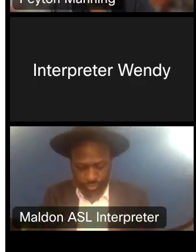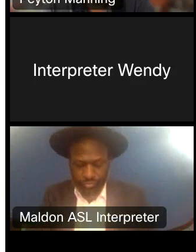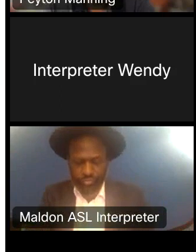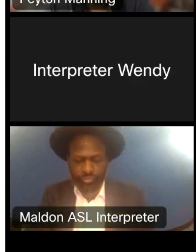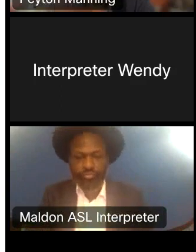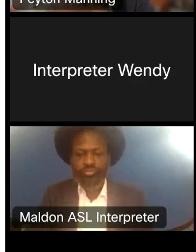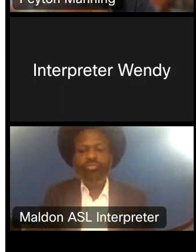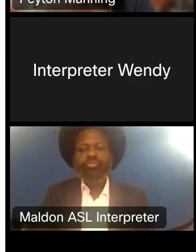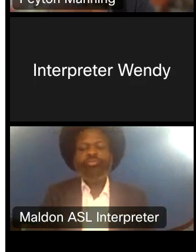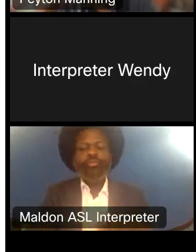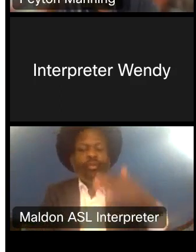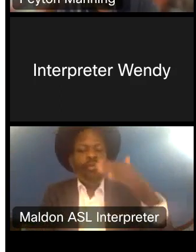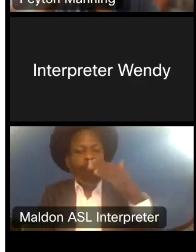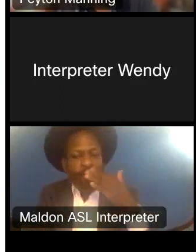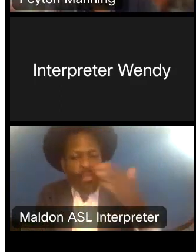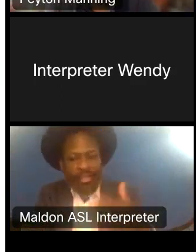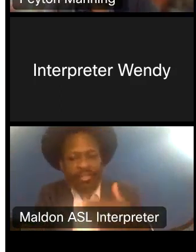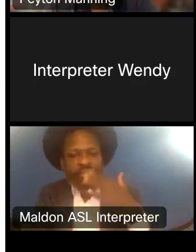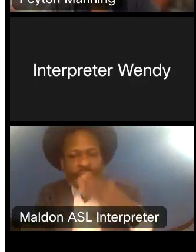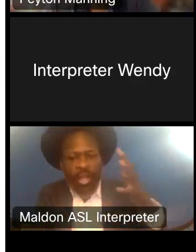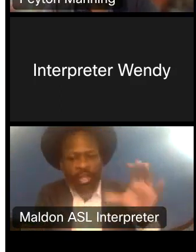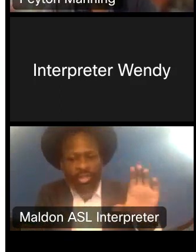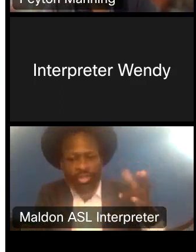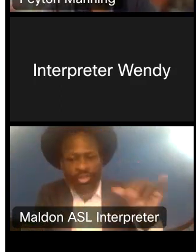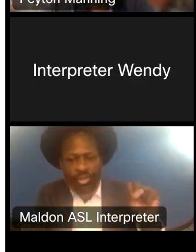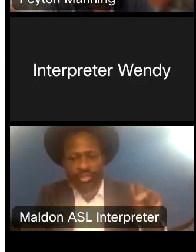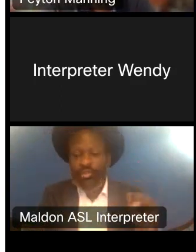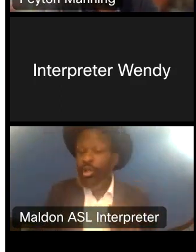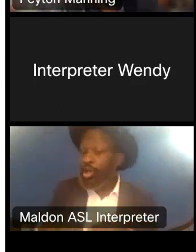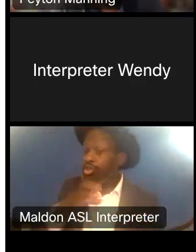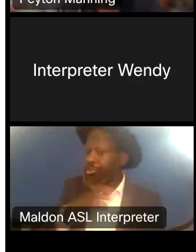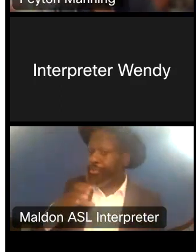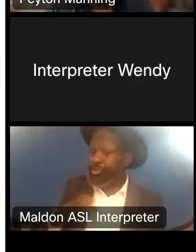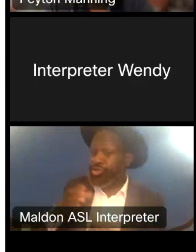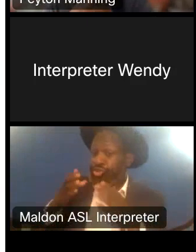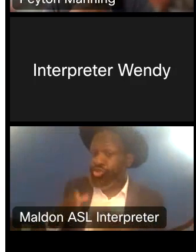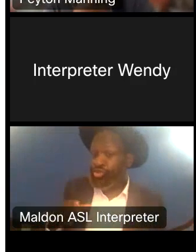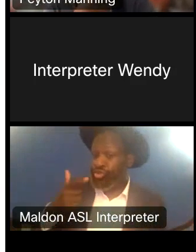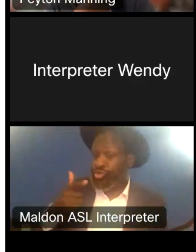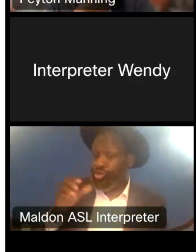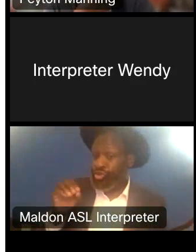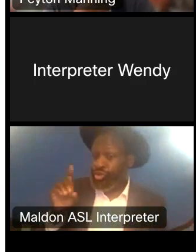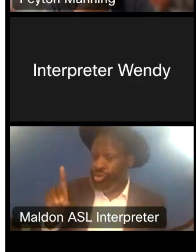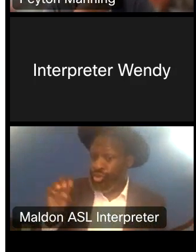Great. Thank you so much, Chris. Commissioner Goodman, do you have any other comments or questions?